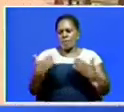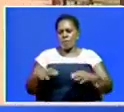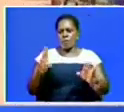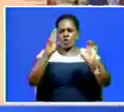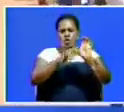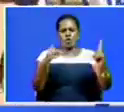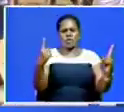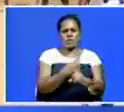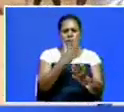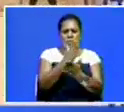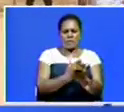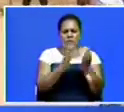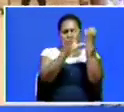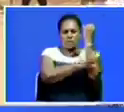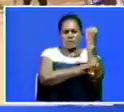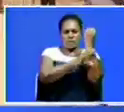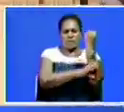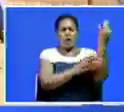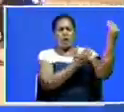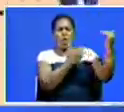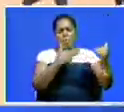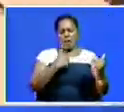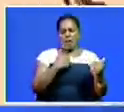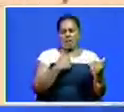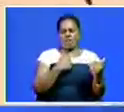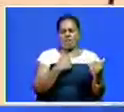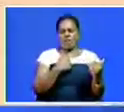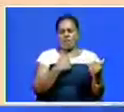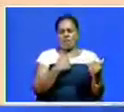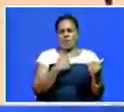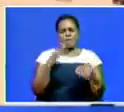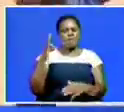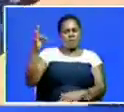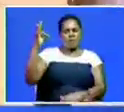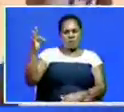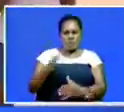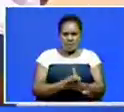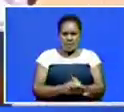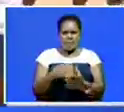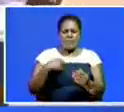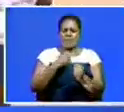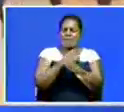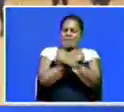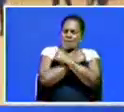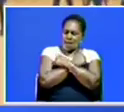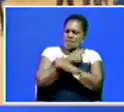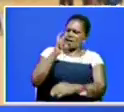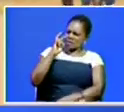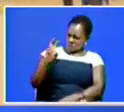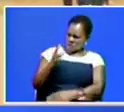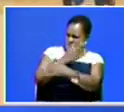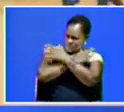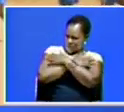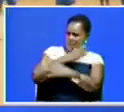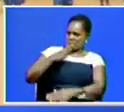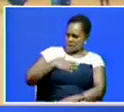from different parts of the country have remained hopeful and optimistic of the future. Ana nilipenda tu hivyo niliona rafiki